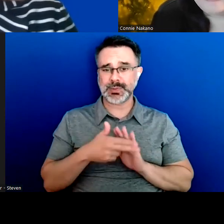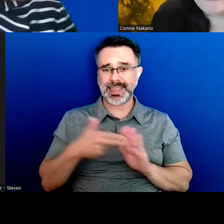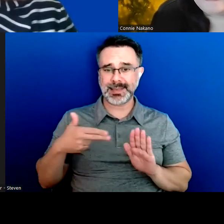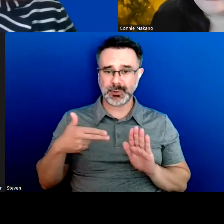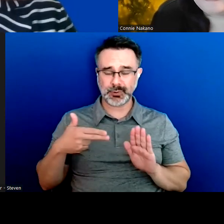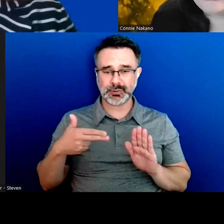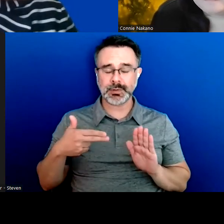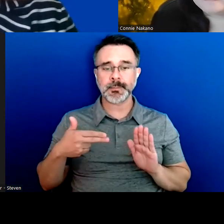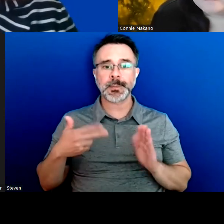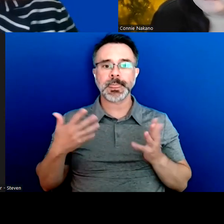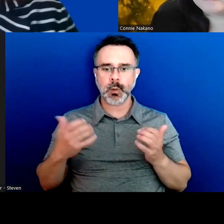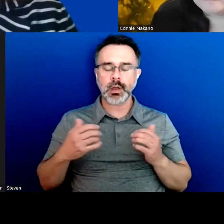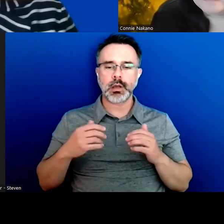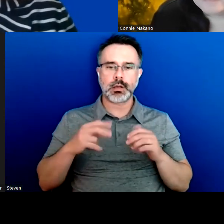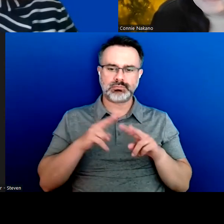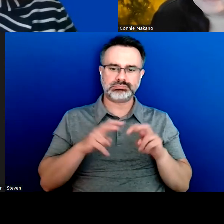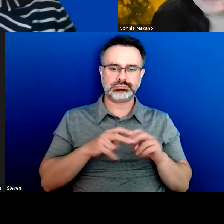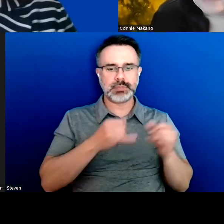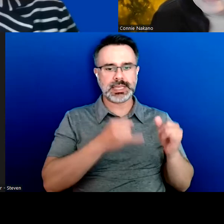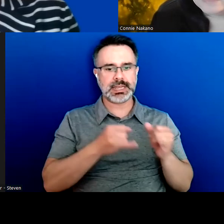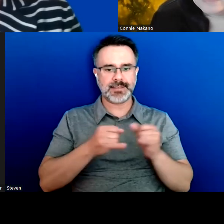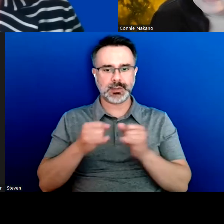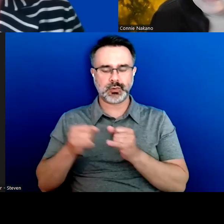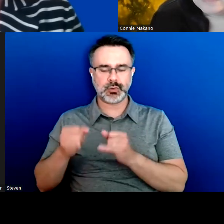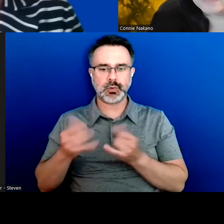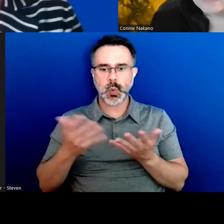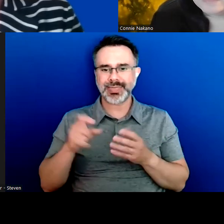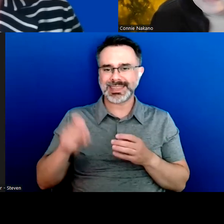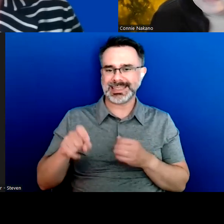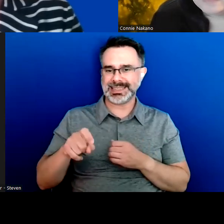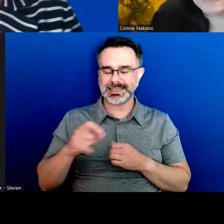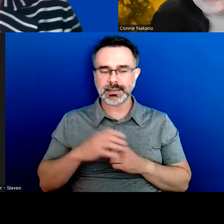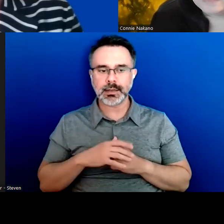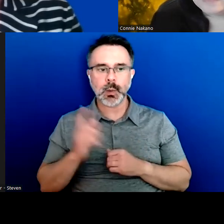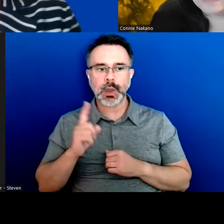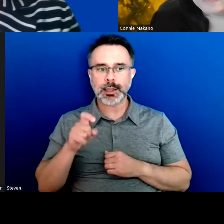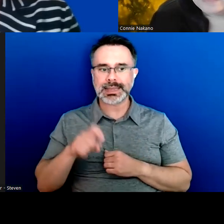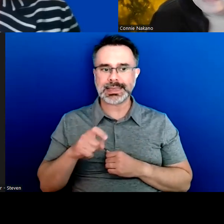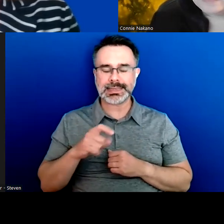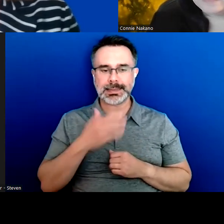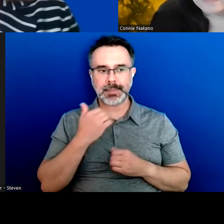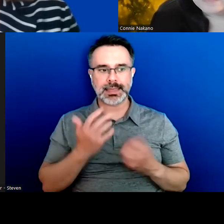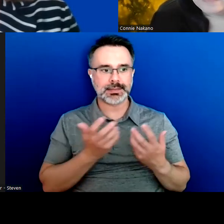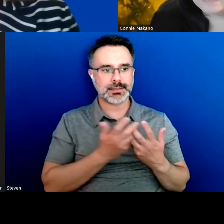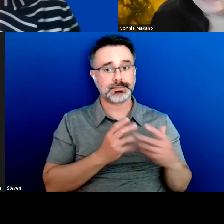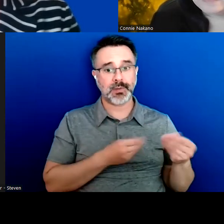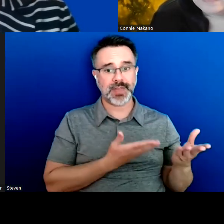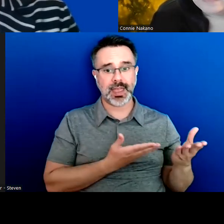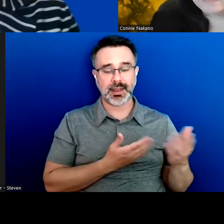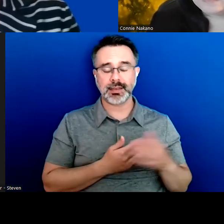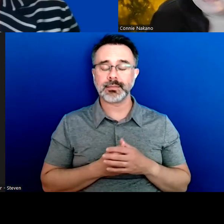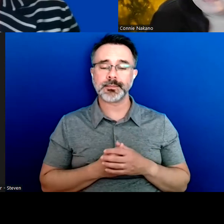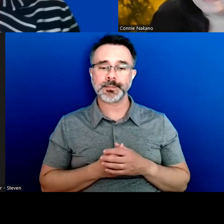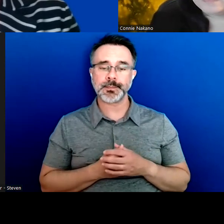look at an individual's circumstances and what their needs are and where those needs are best provided. So in terms